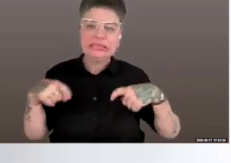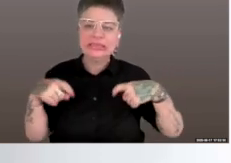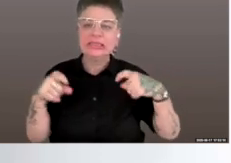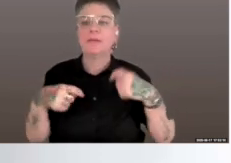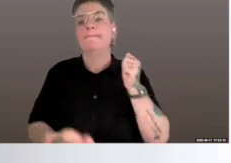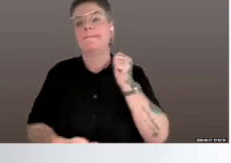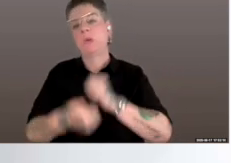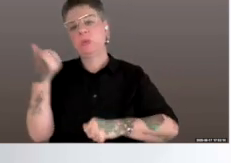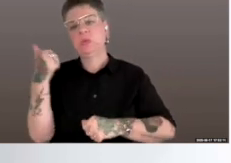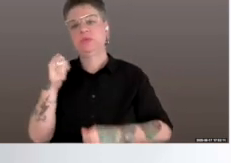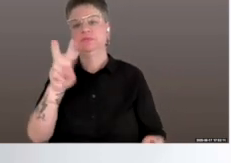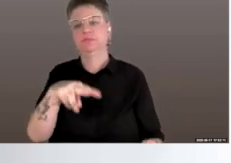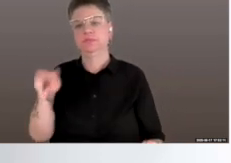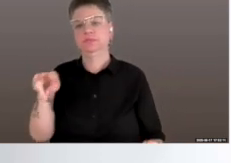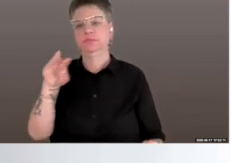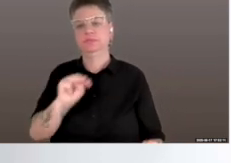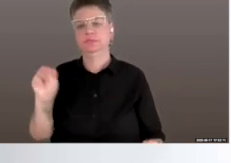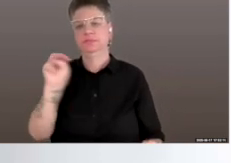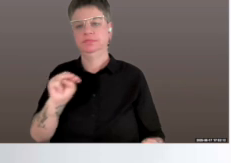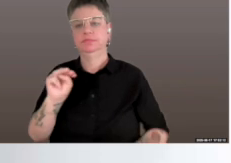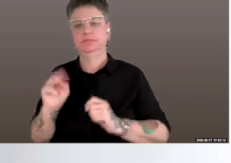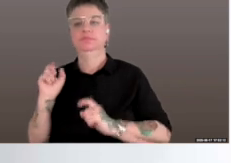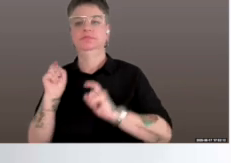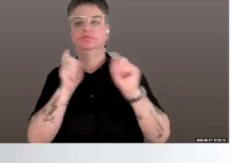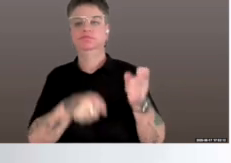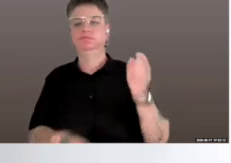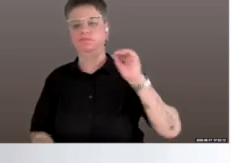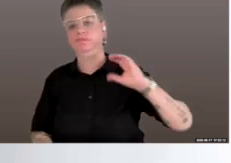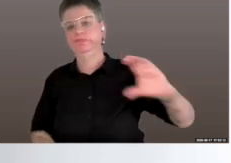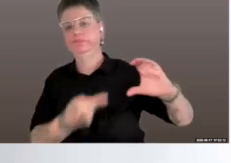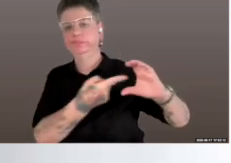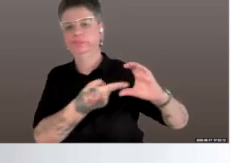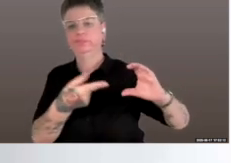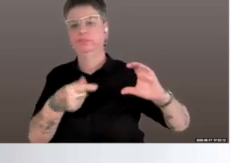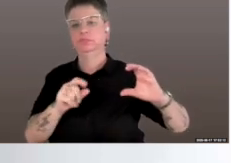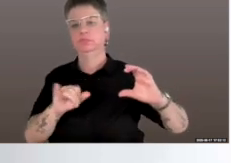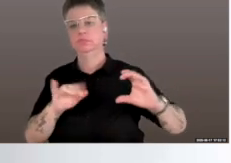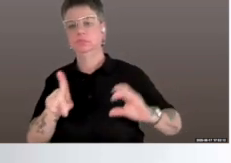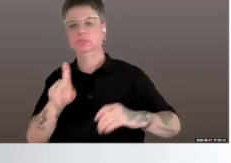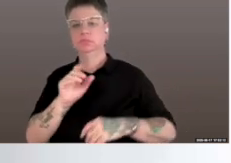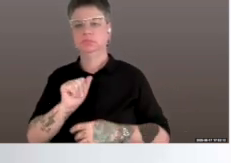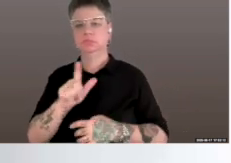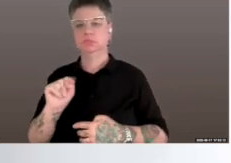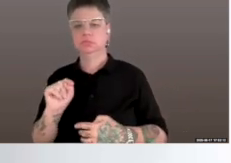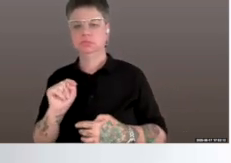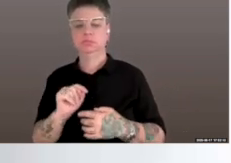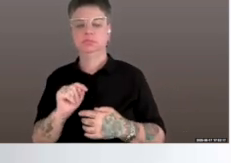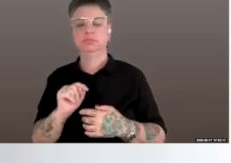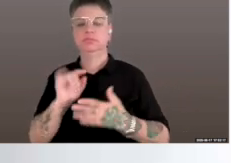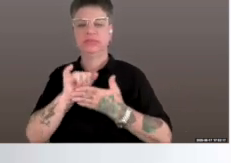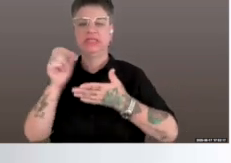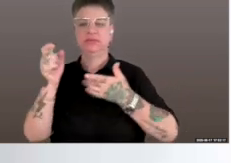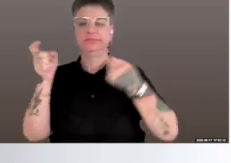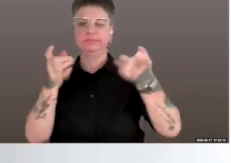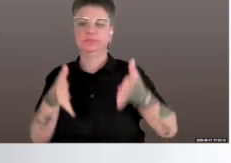The California E-Bike Incentive Project aims to provide electric bicycle or e-bike incentives to low-income Californian